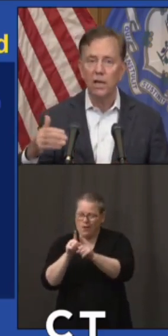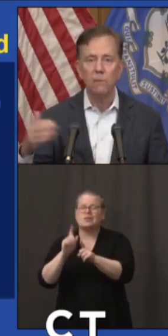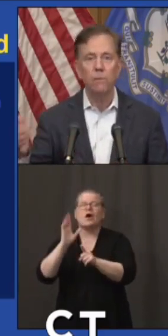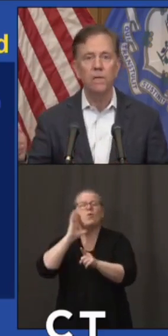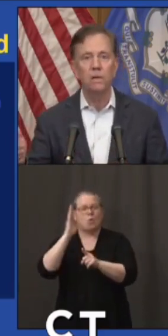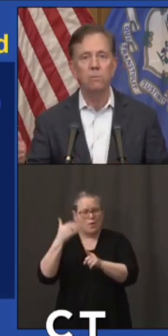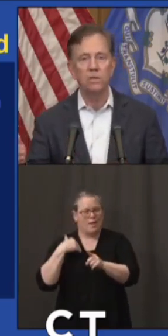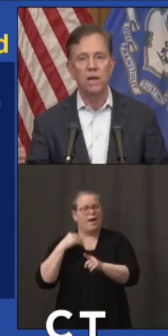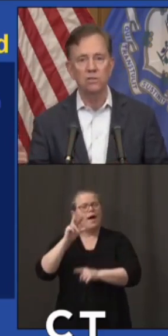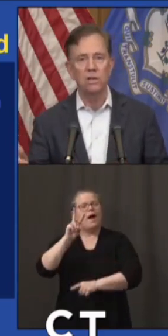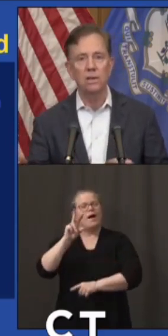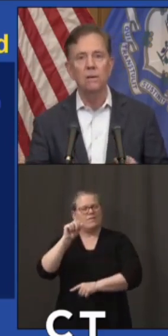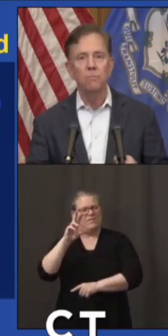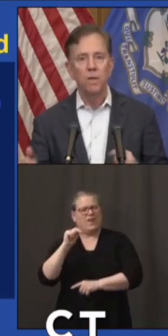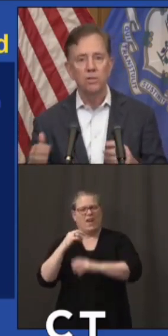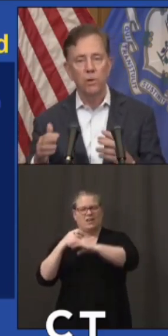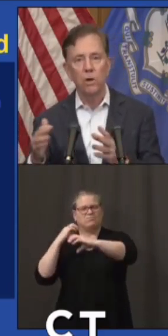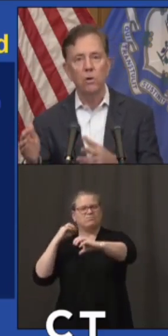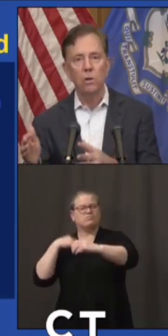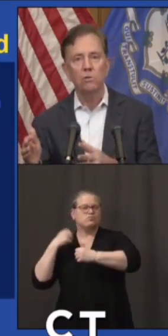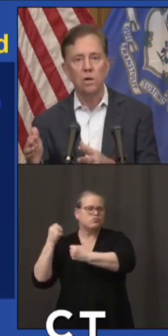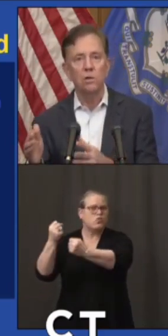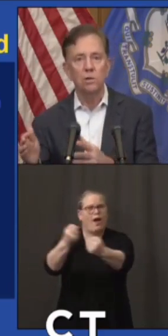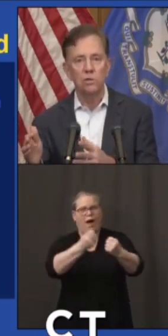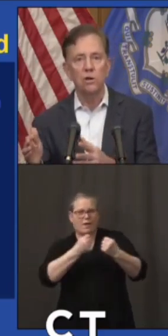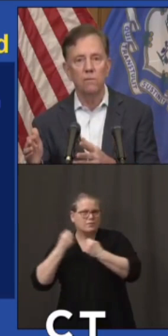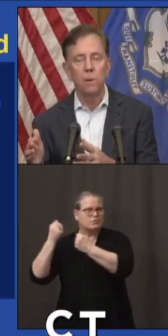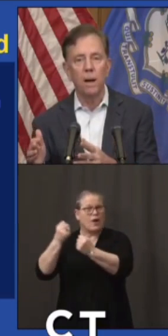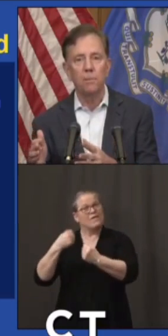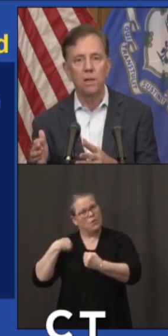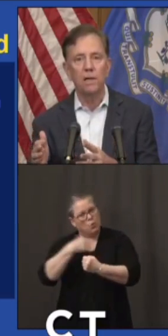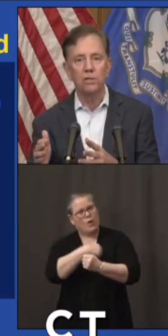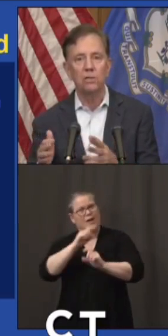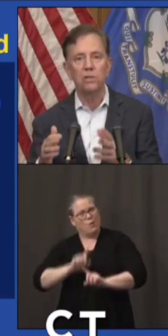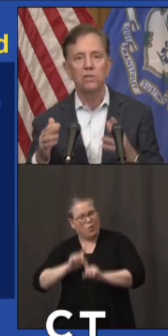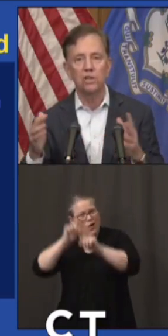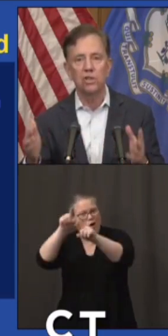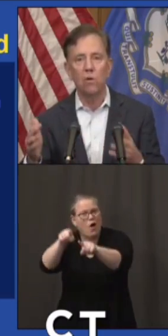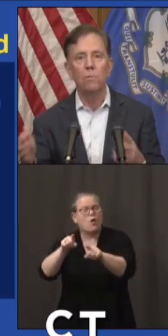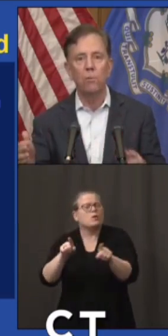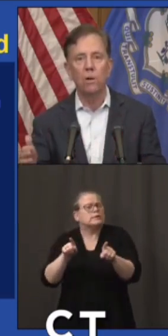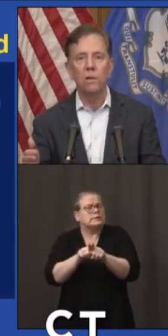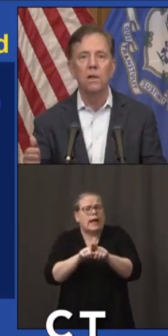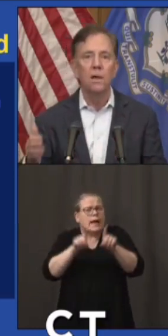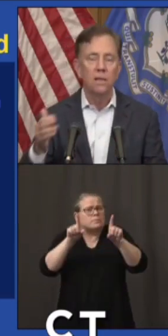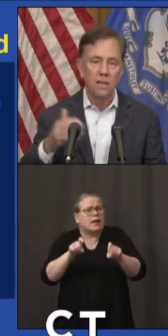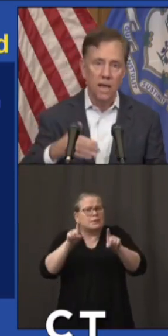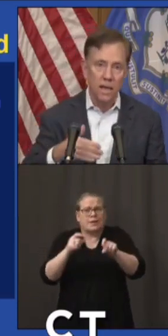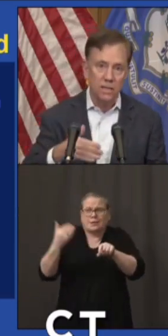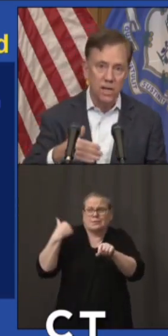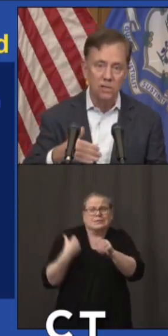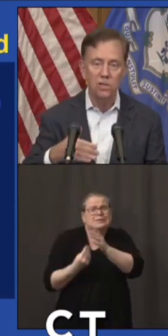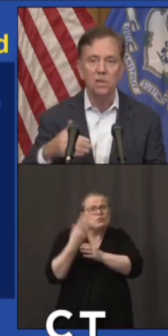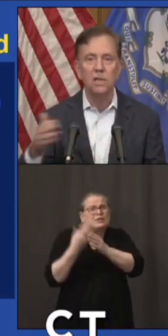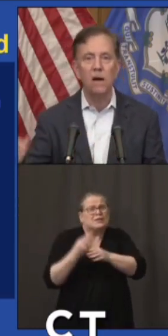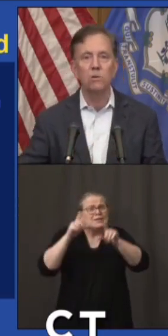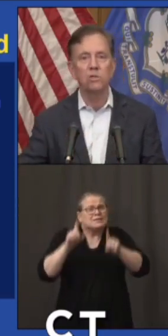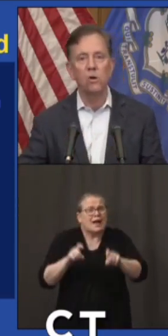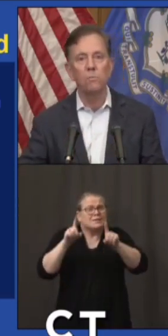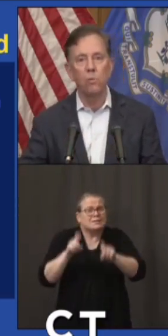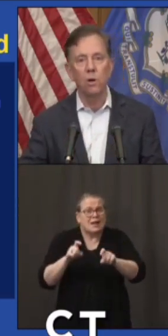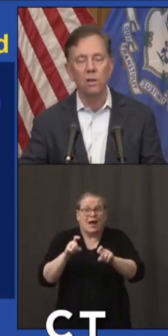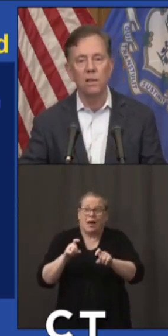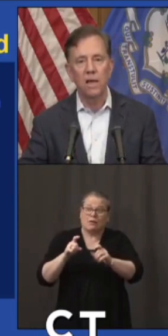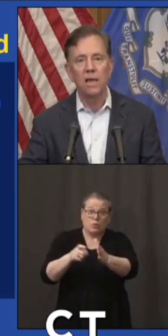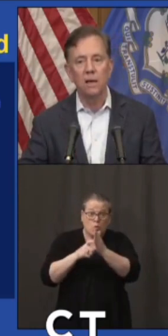just like we did with testing. So we go to those underserved populations. It's so important that they get tested. Now it's